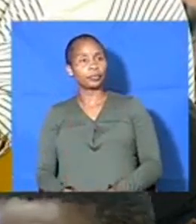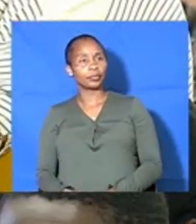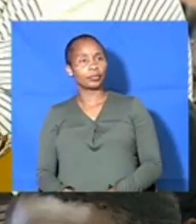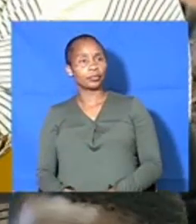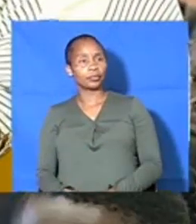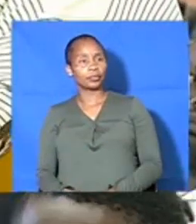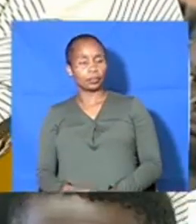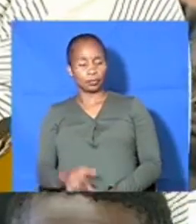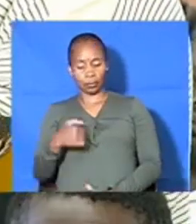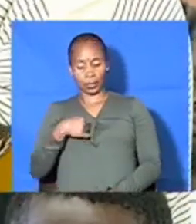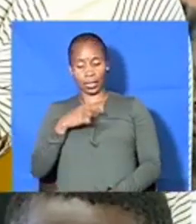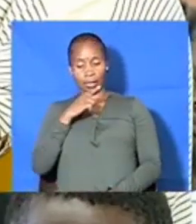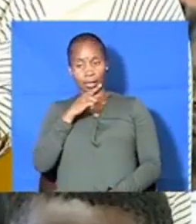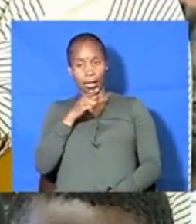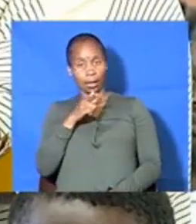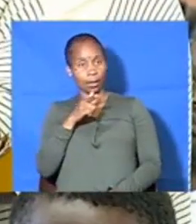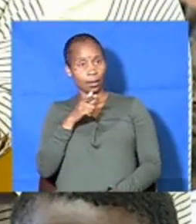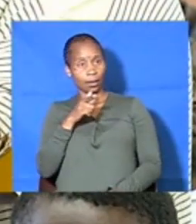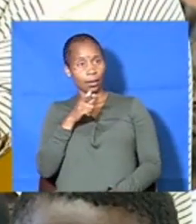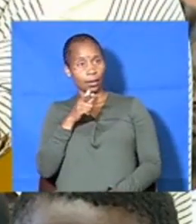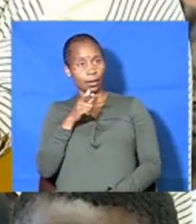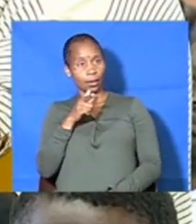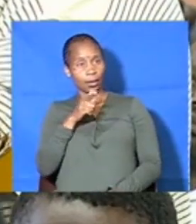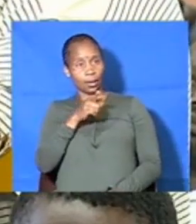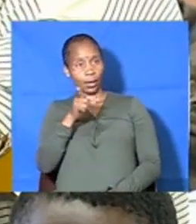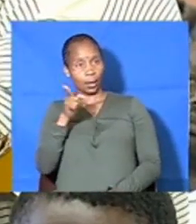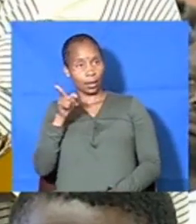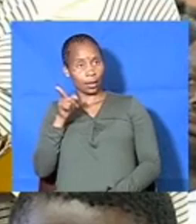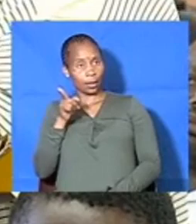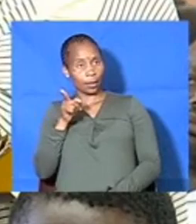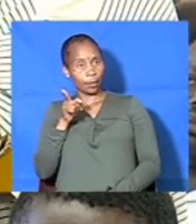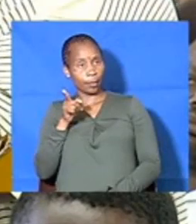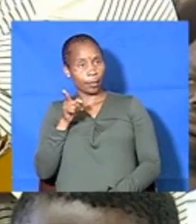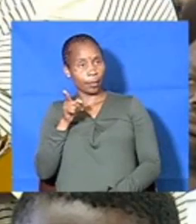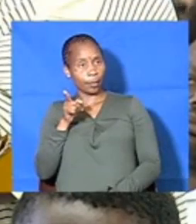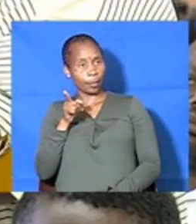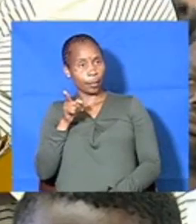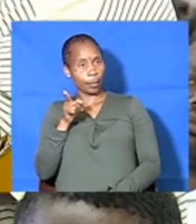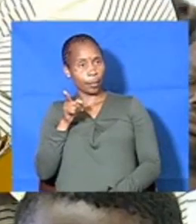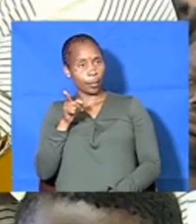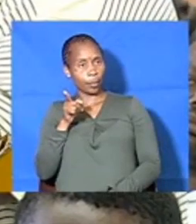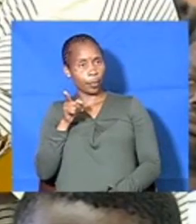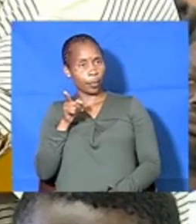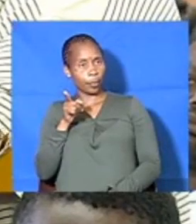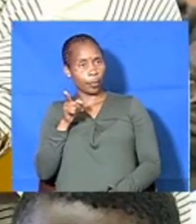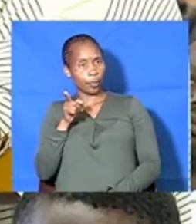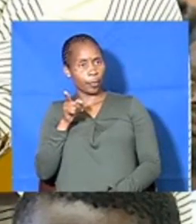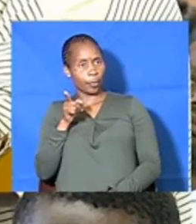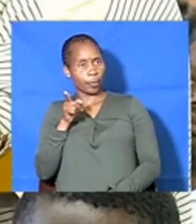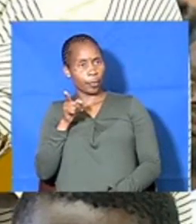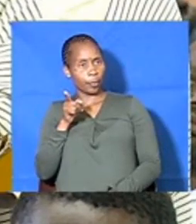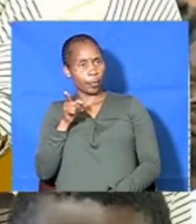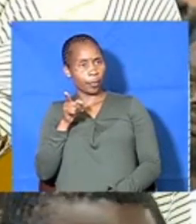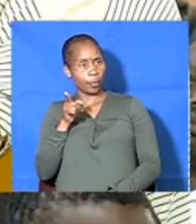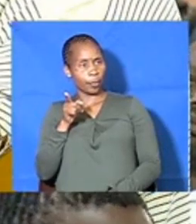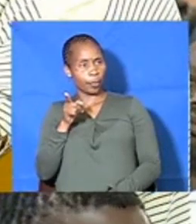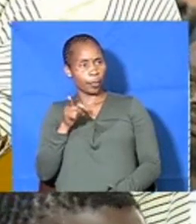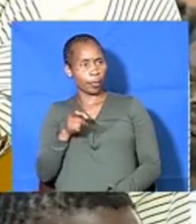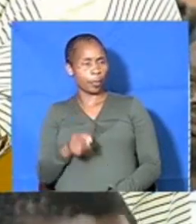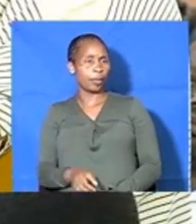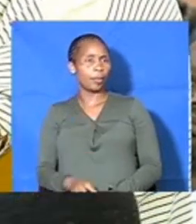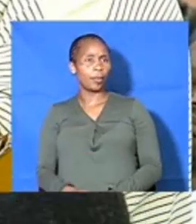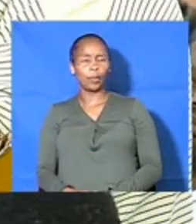don't even, our children are not sleeping, they are not even writing their exams. And then aga in an aga cabinet